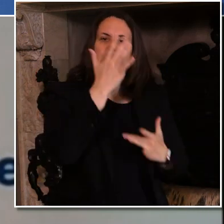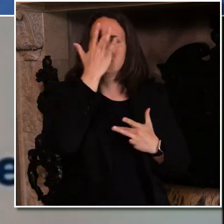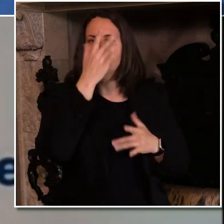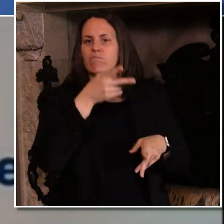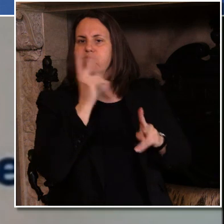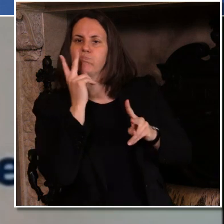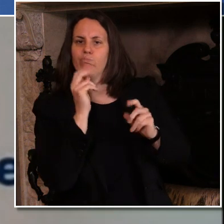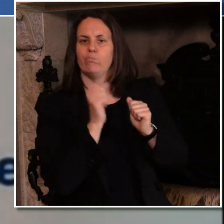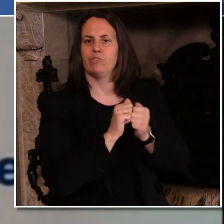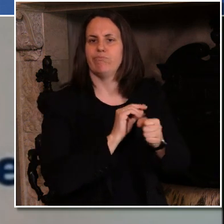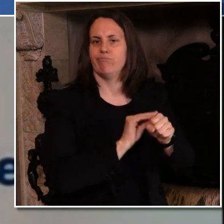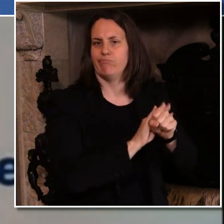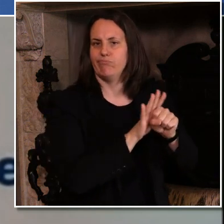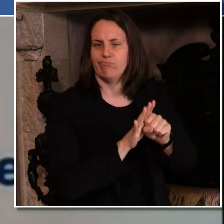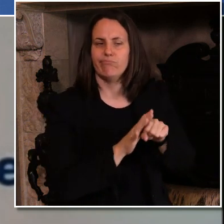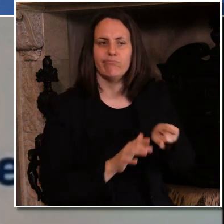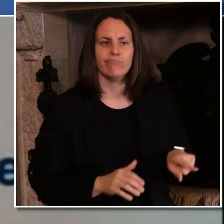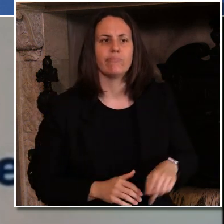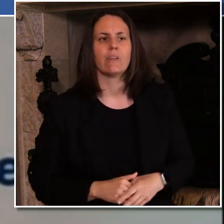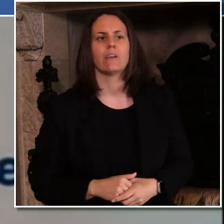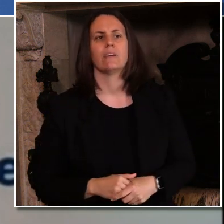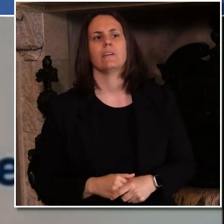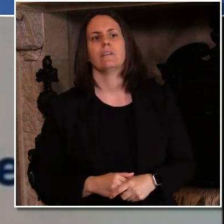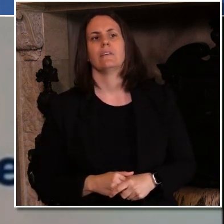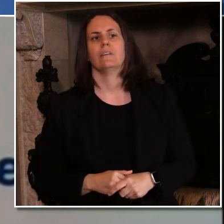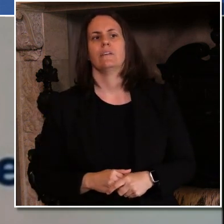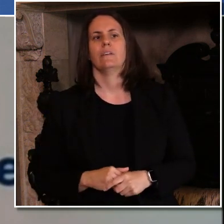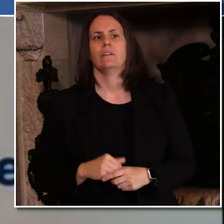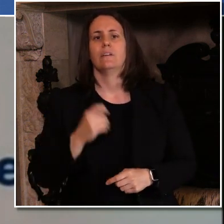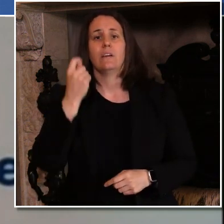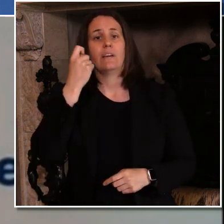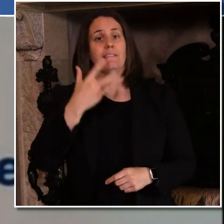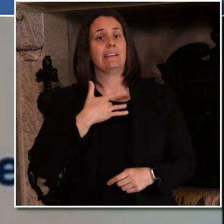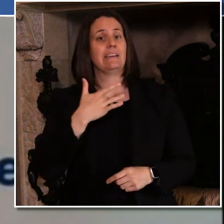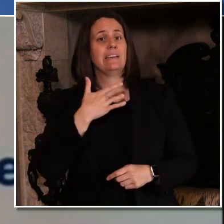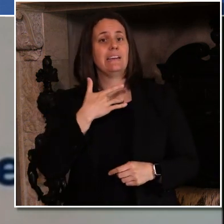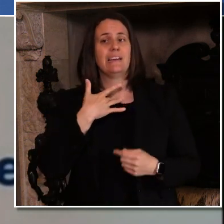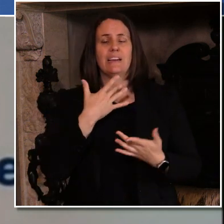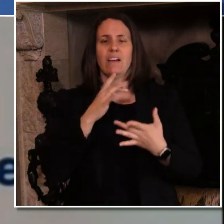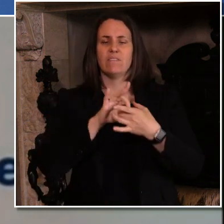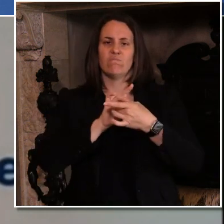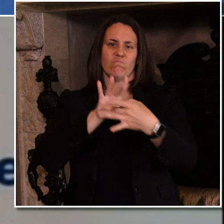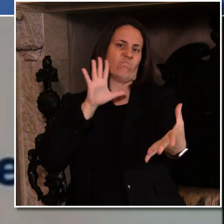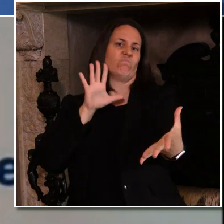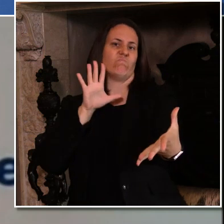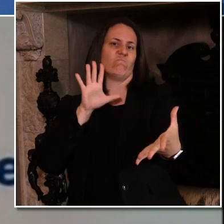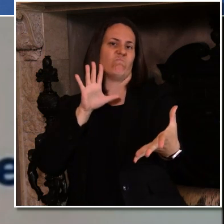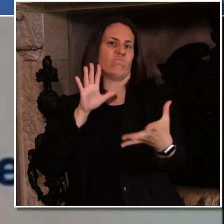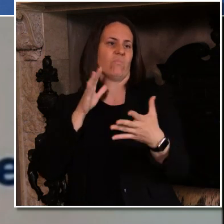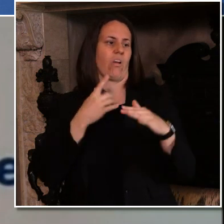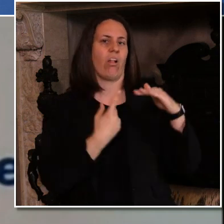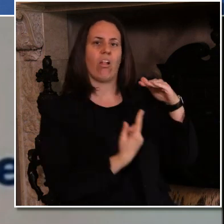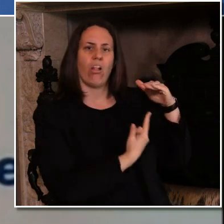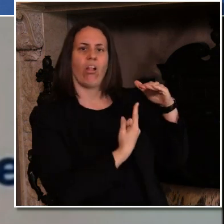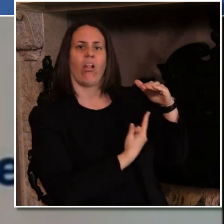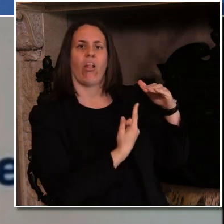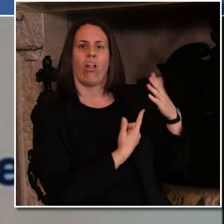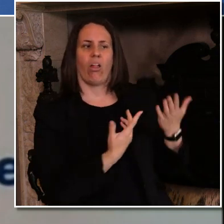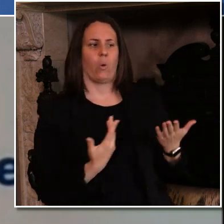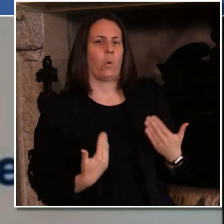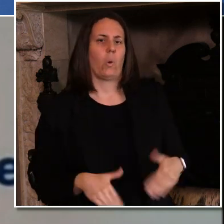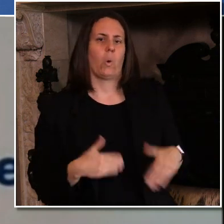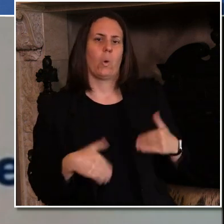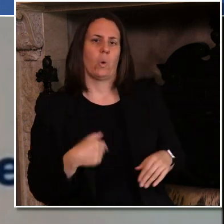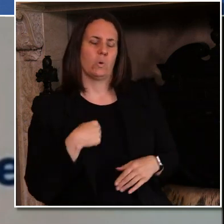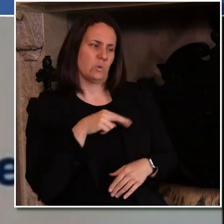with COVID is incredibly isolating. It's very isolating first for the patients. These patients only see their nurse